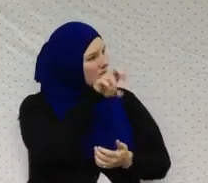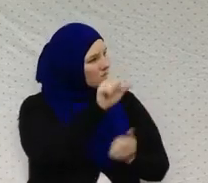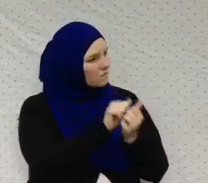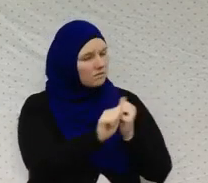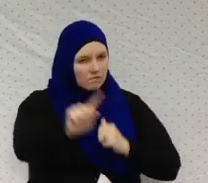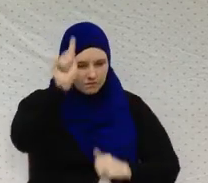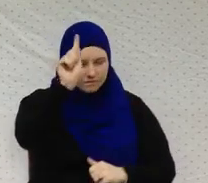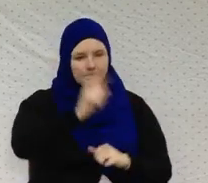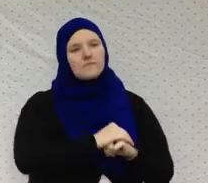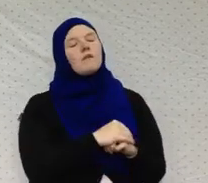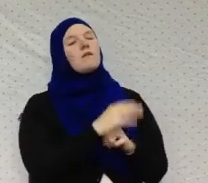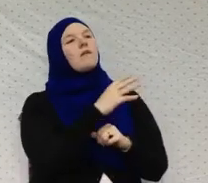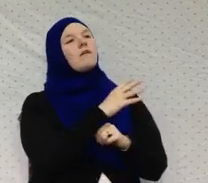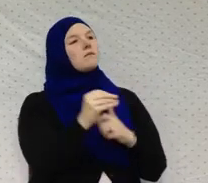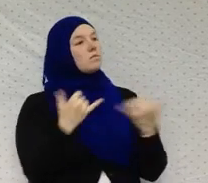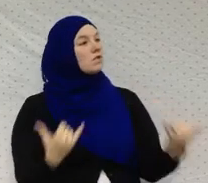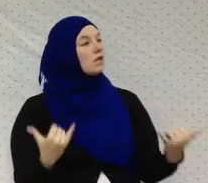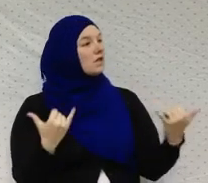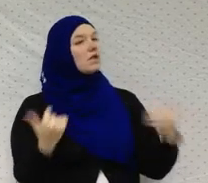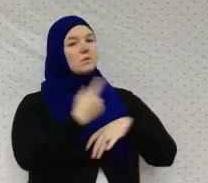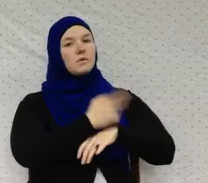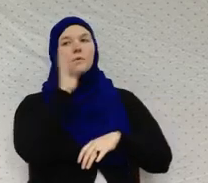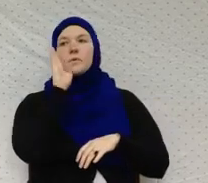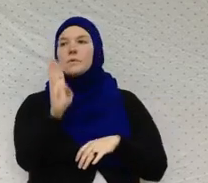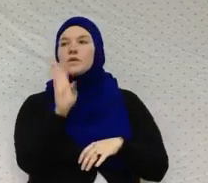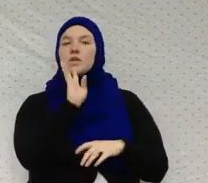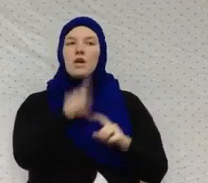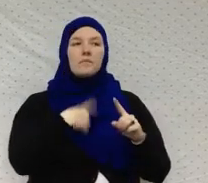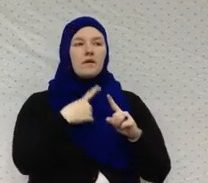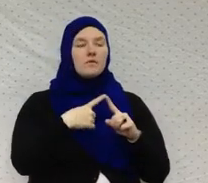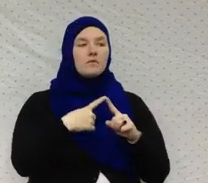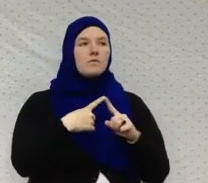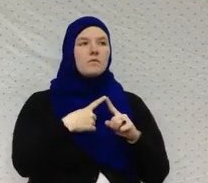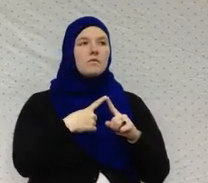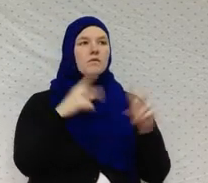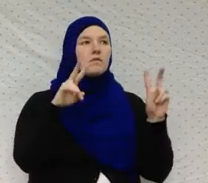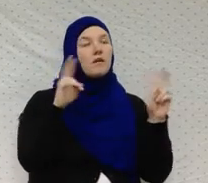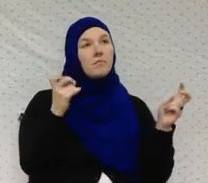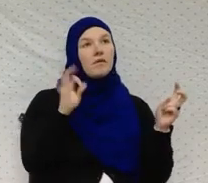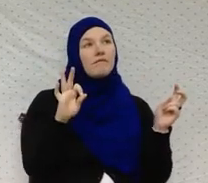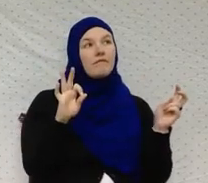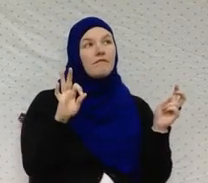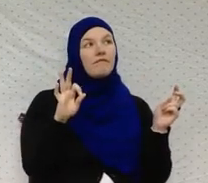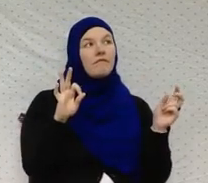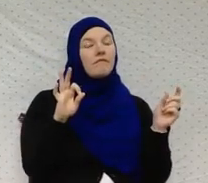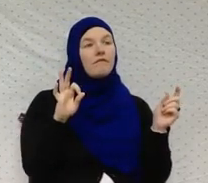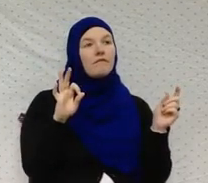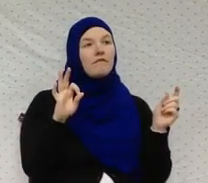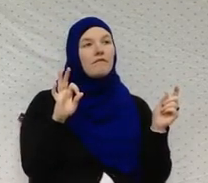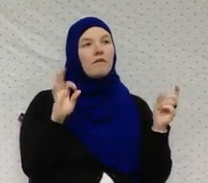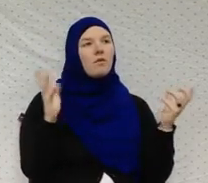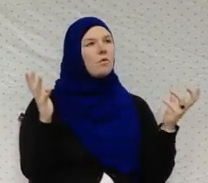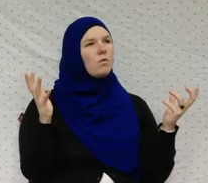good manners with Allah, and today we are going to talk about the topic